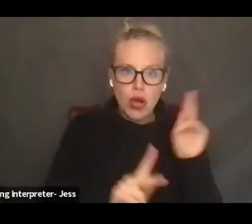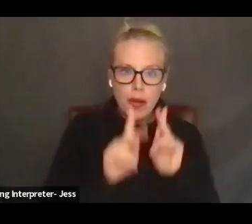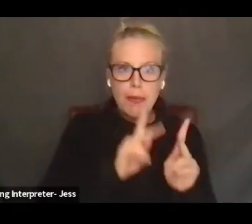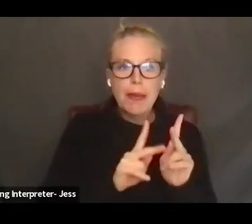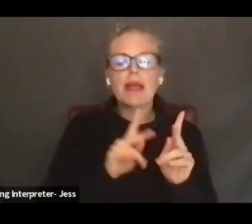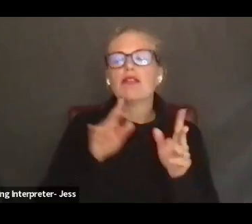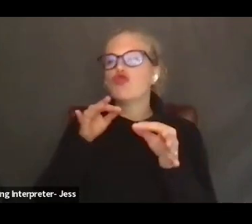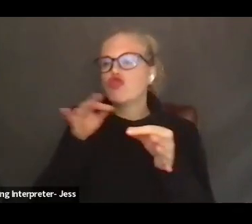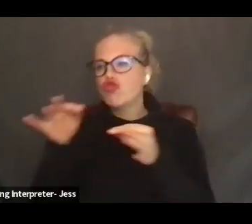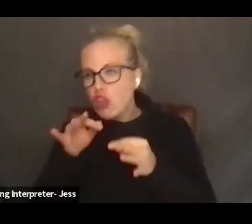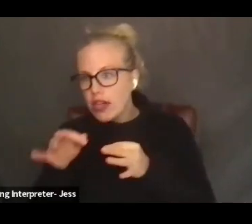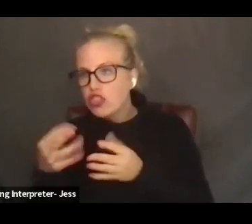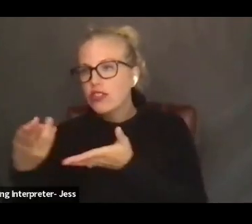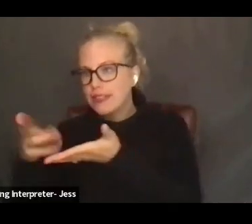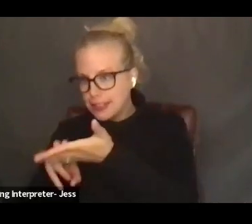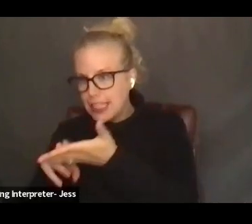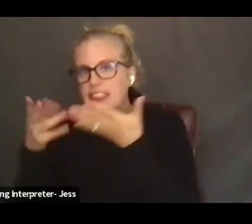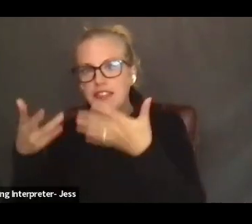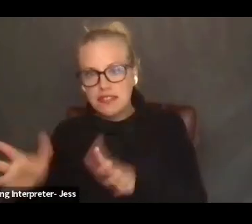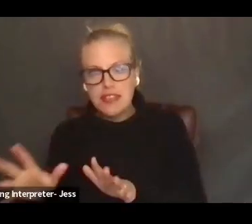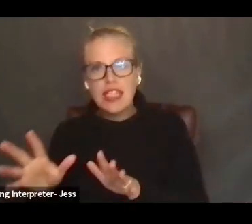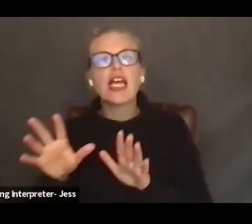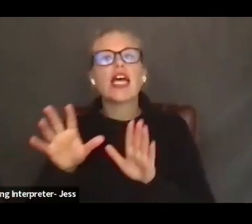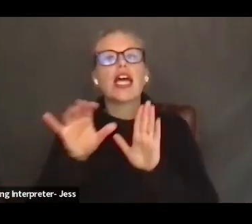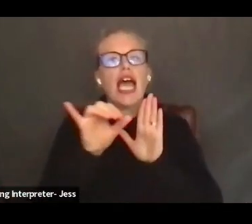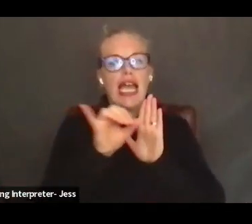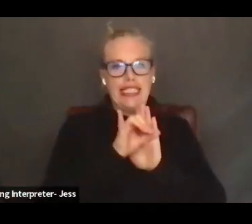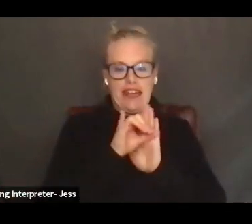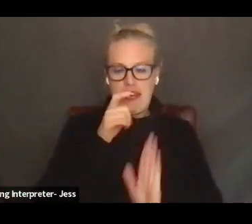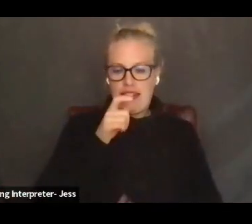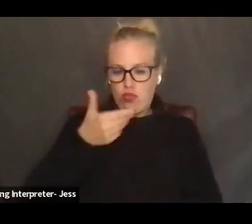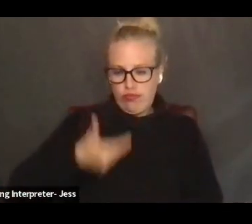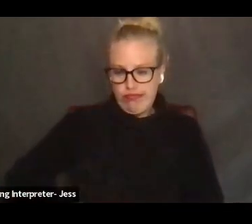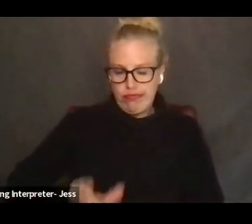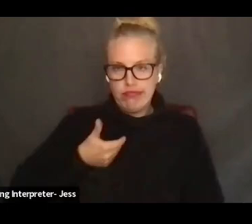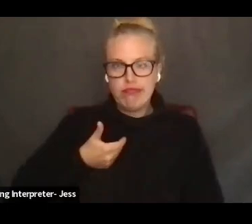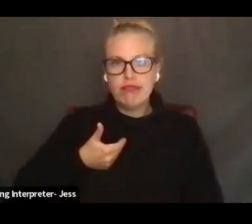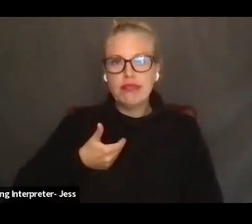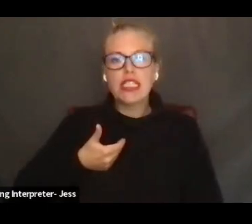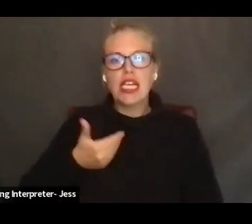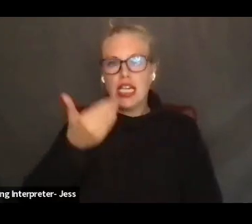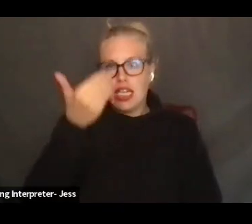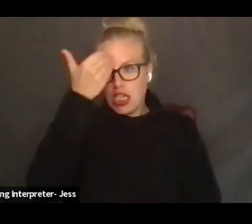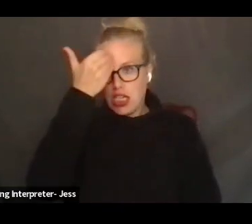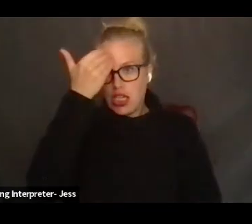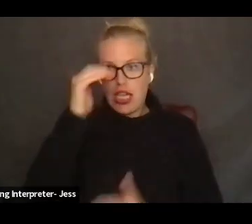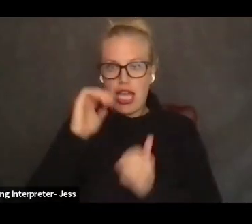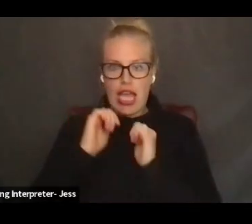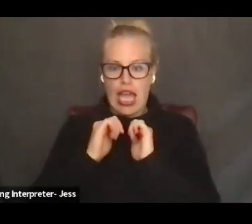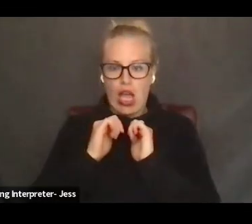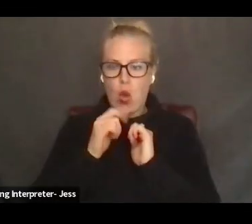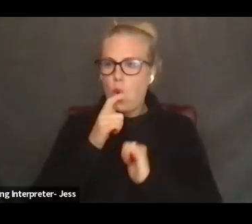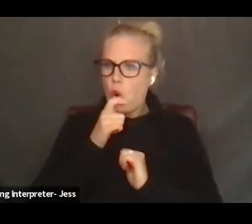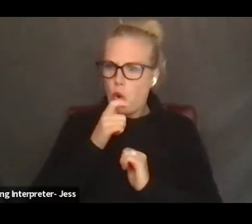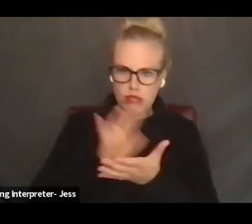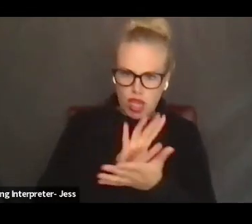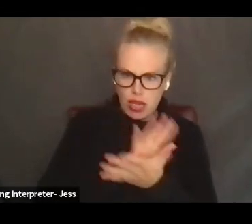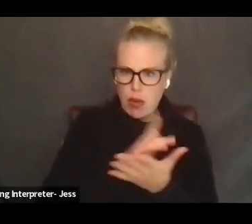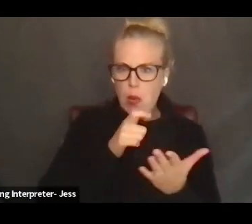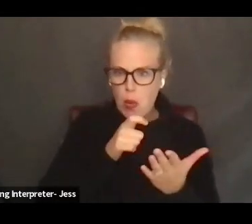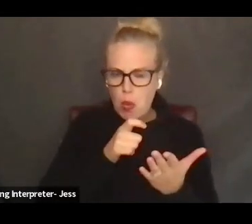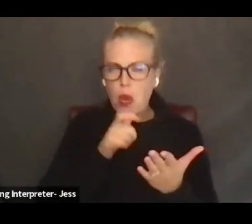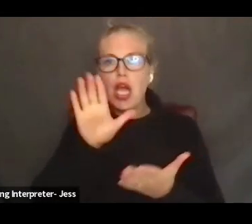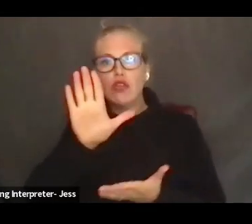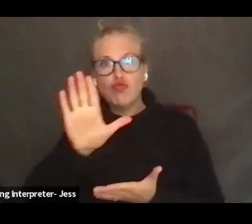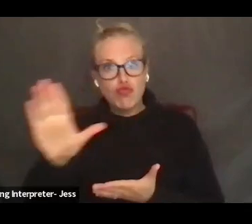signing it, but there's also identifying yourself because people need to know how, whose document is this? It's